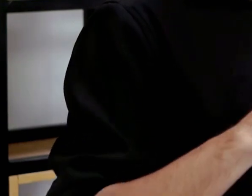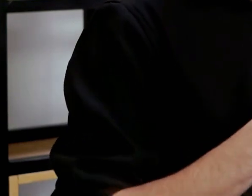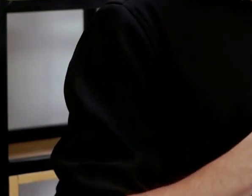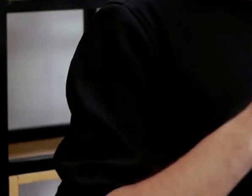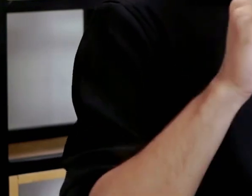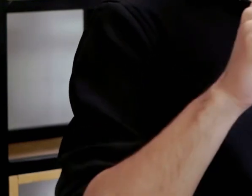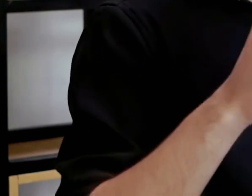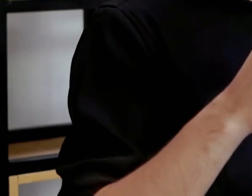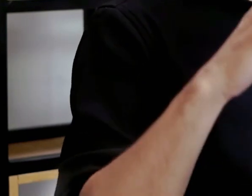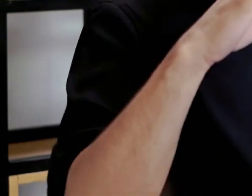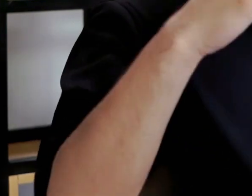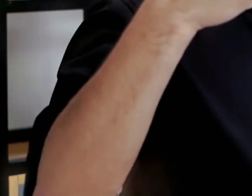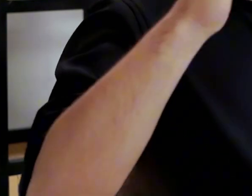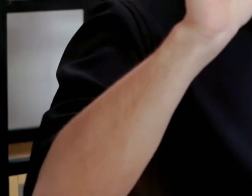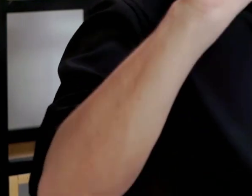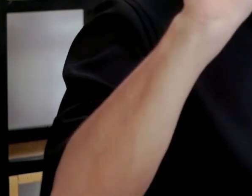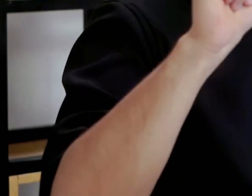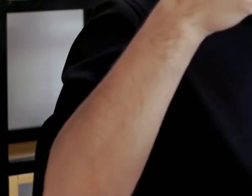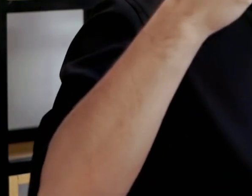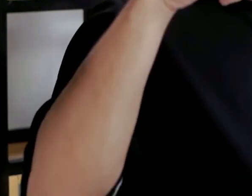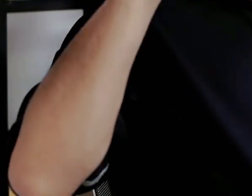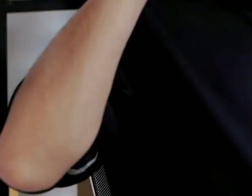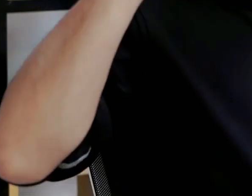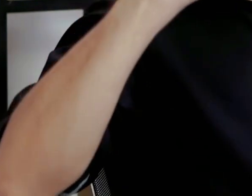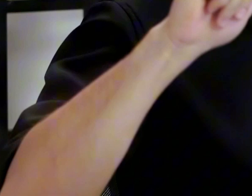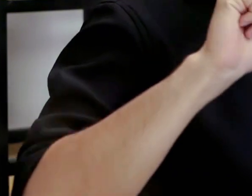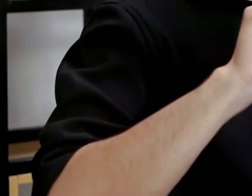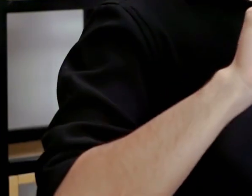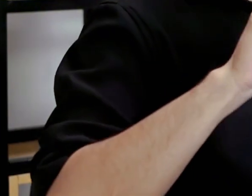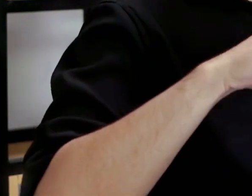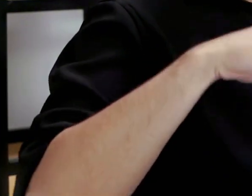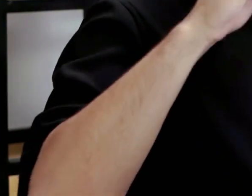Okay, so now I will show you how you can start using ChatGPT.